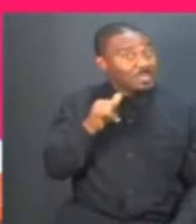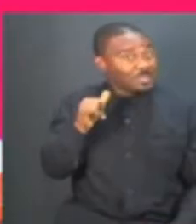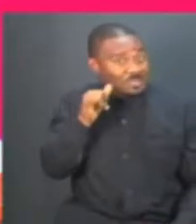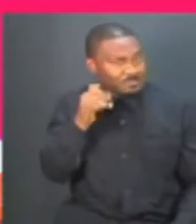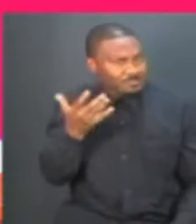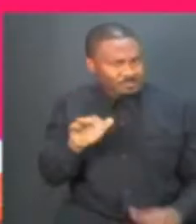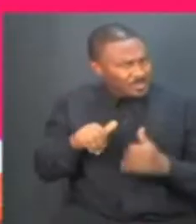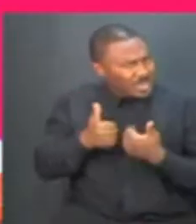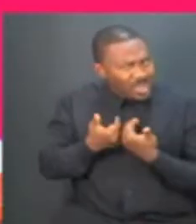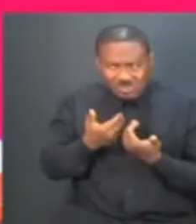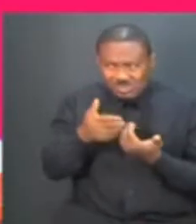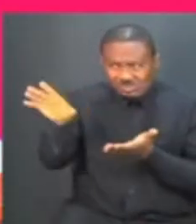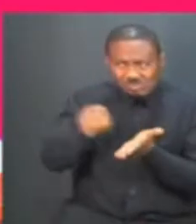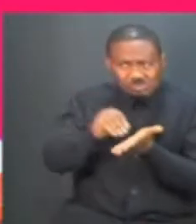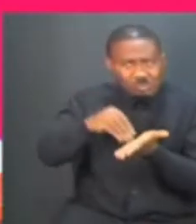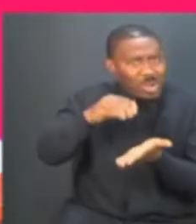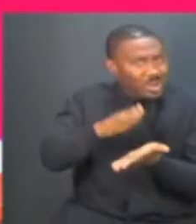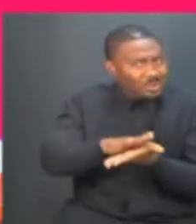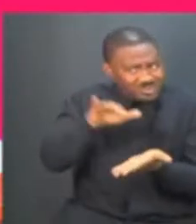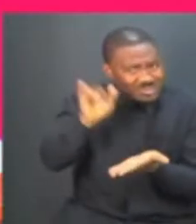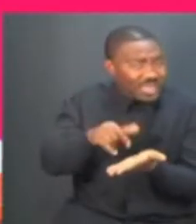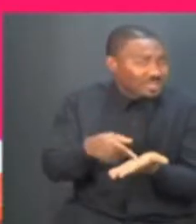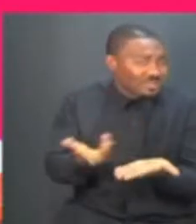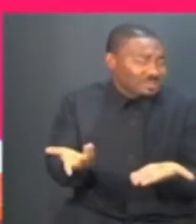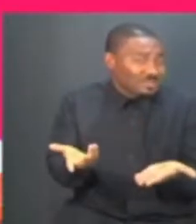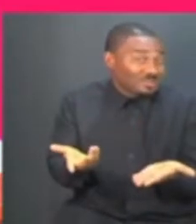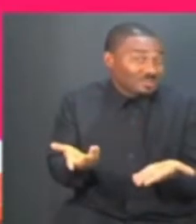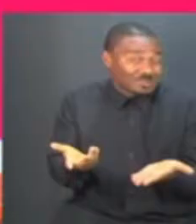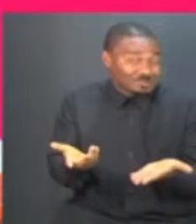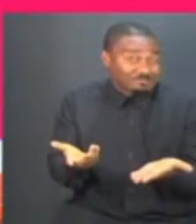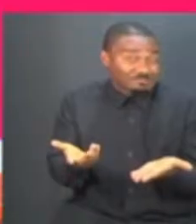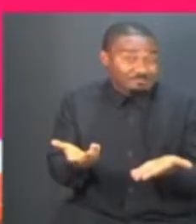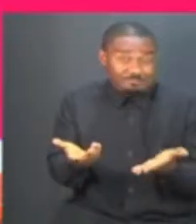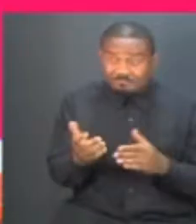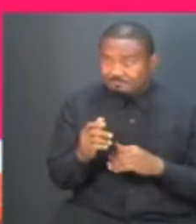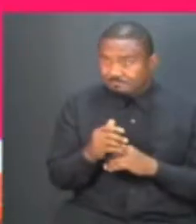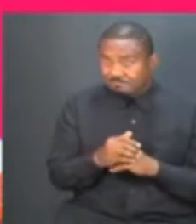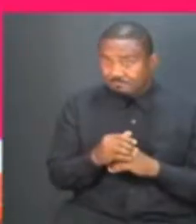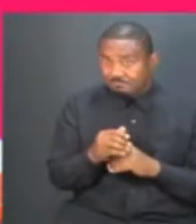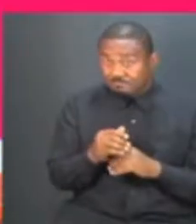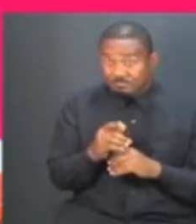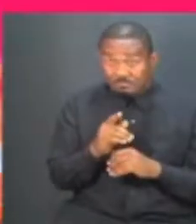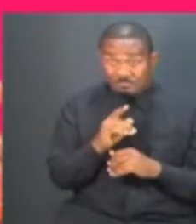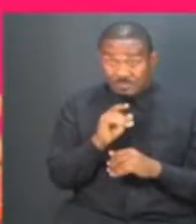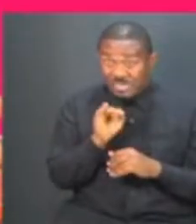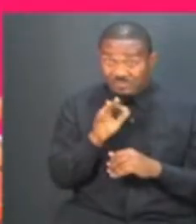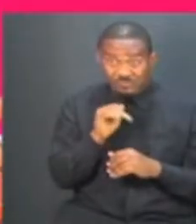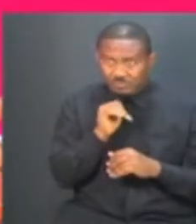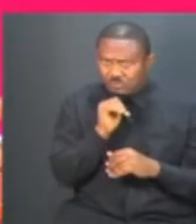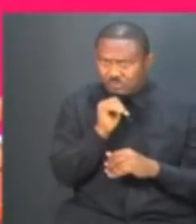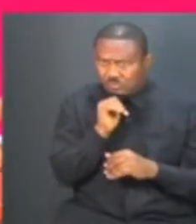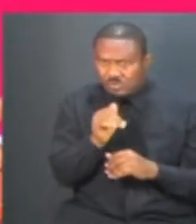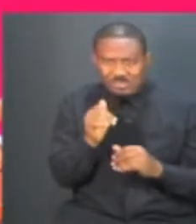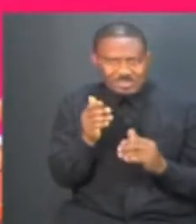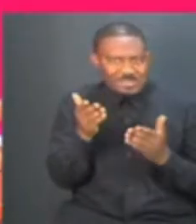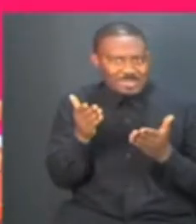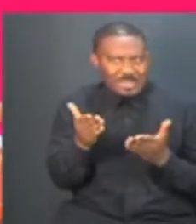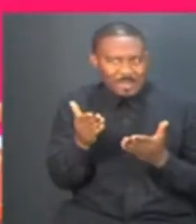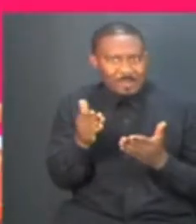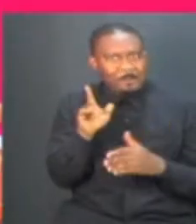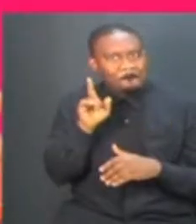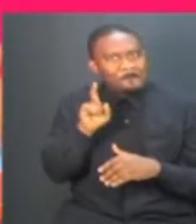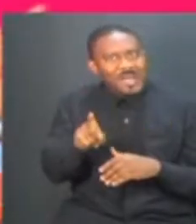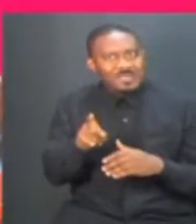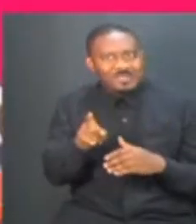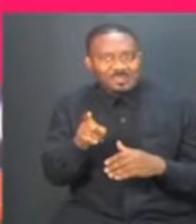Did not happen in the sense that normally if you are not going to be available, you authorize another